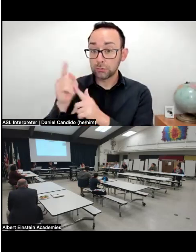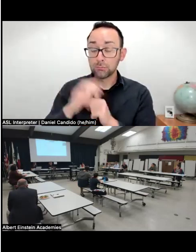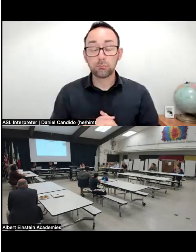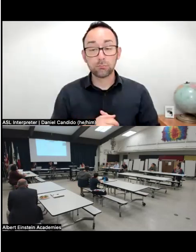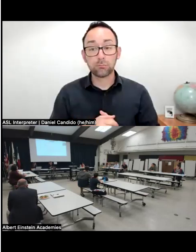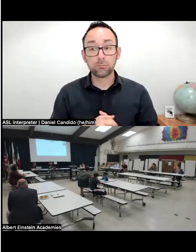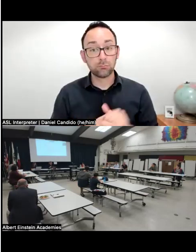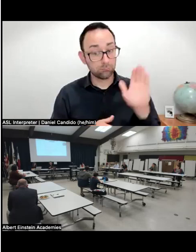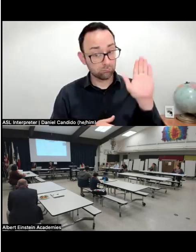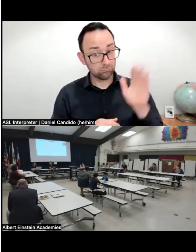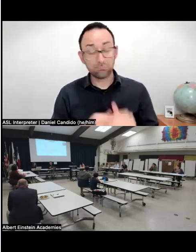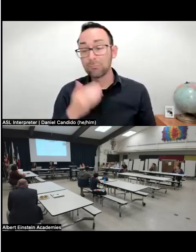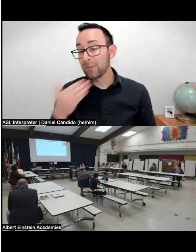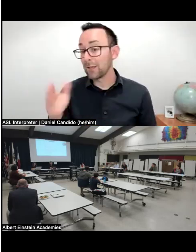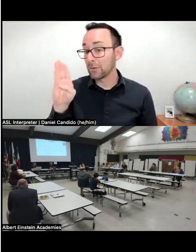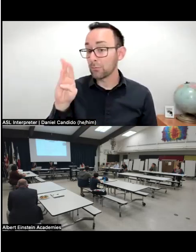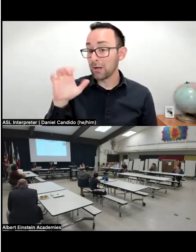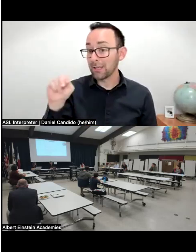Thank you, Brian. And a second?